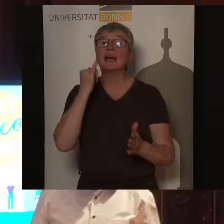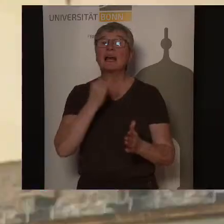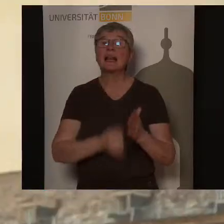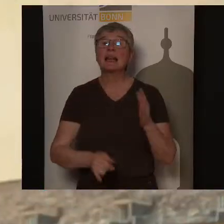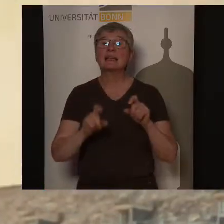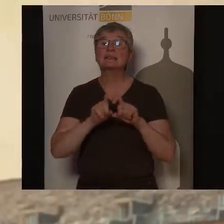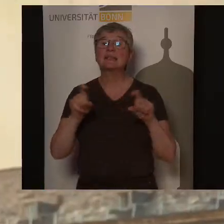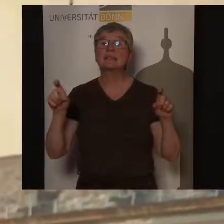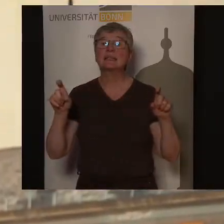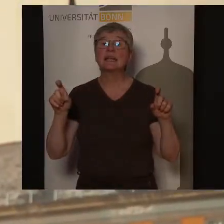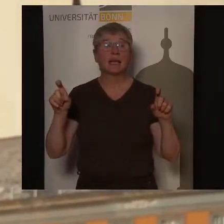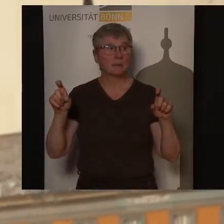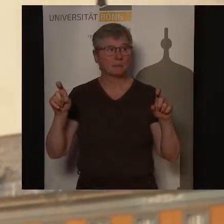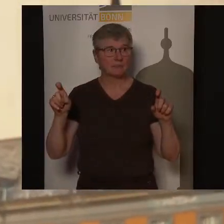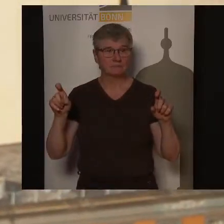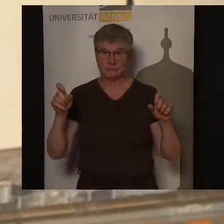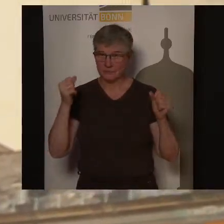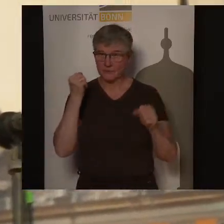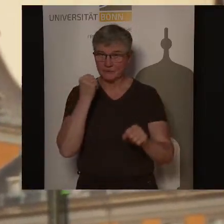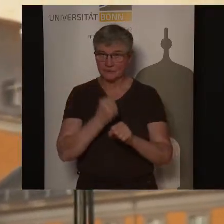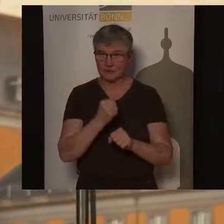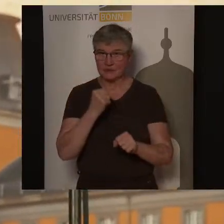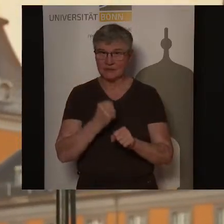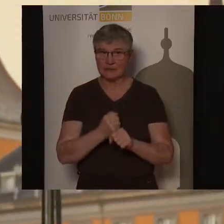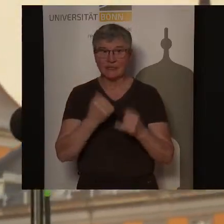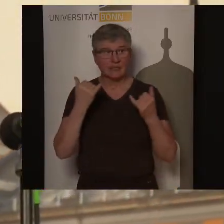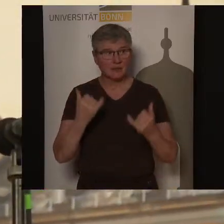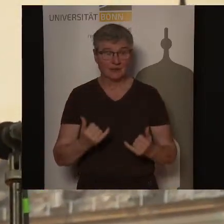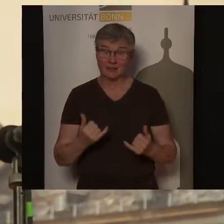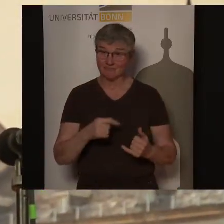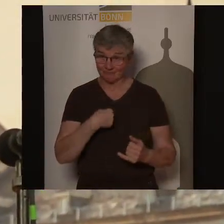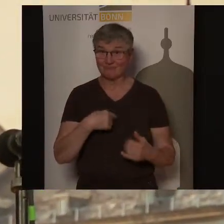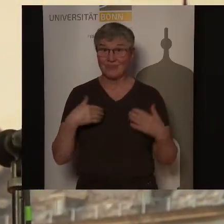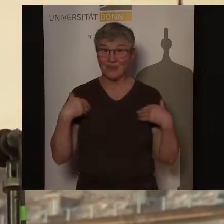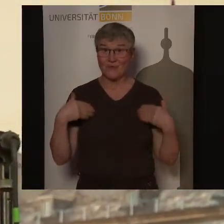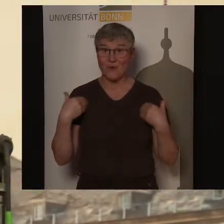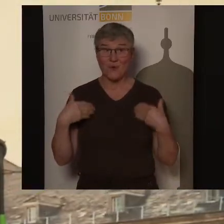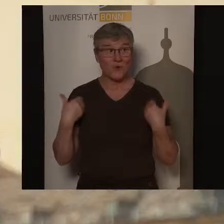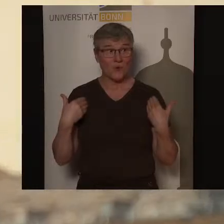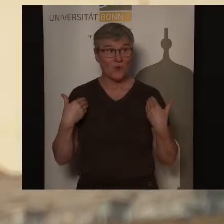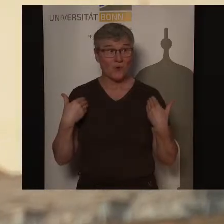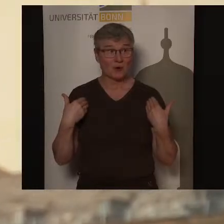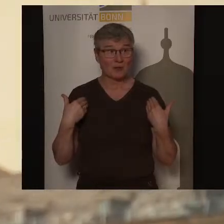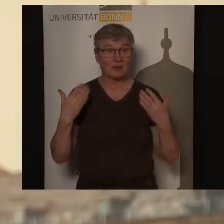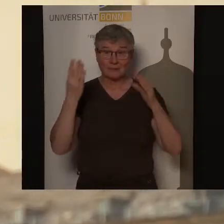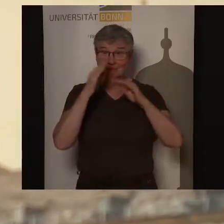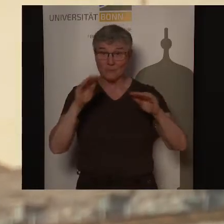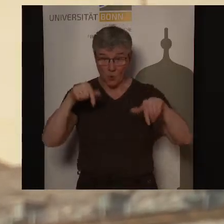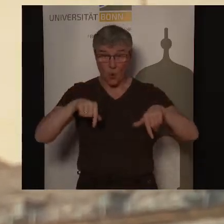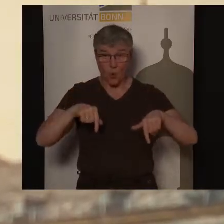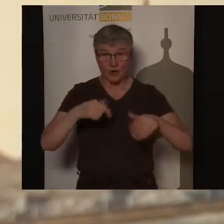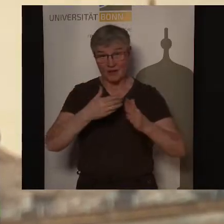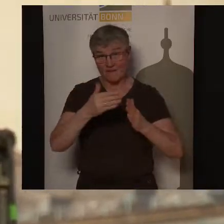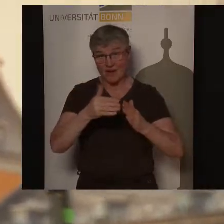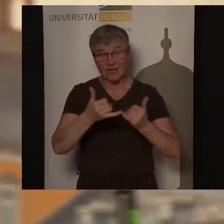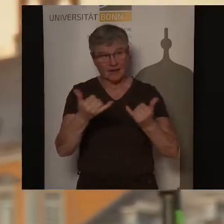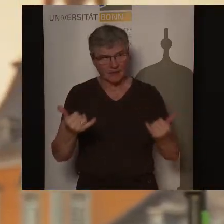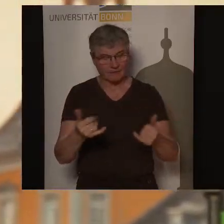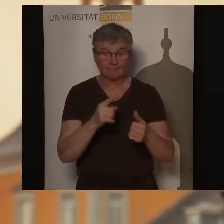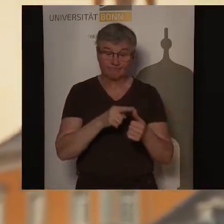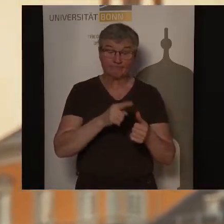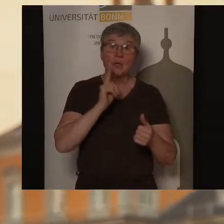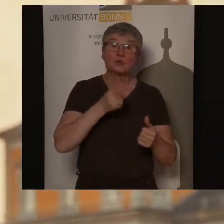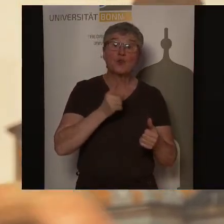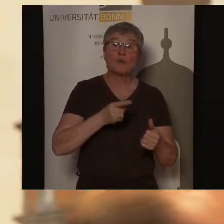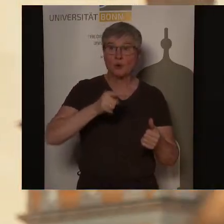finished our last discussion round for this mini welcome. Now I have the pleasure of telling you what you can still look forward